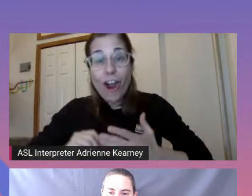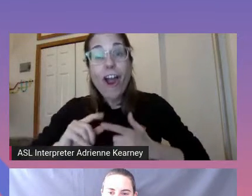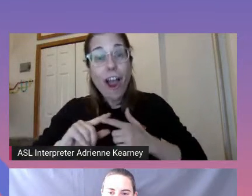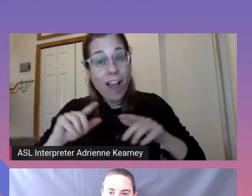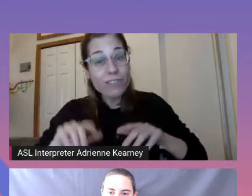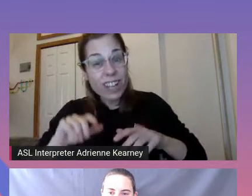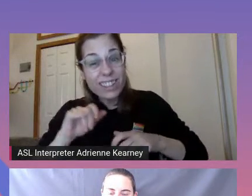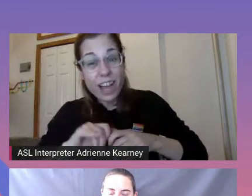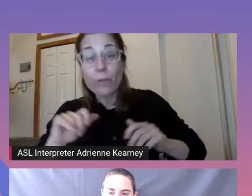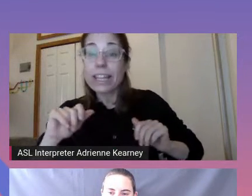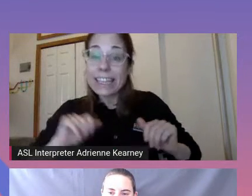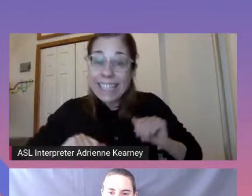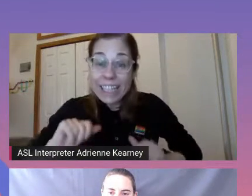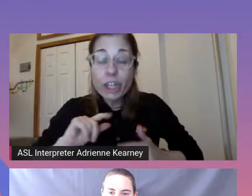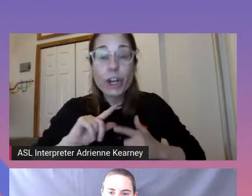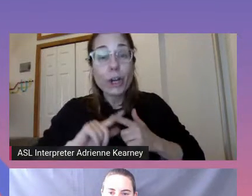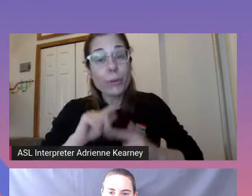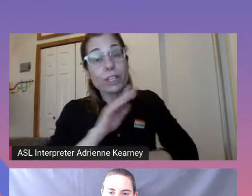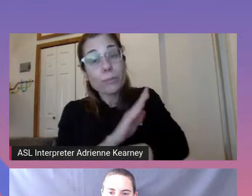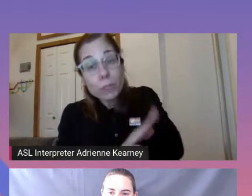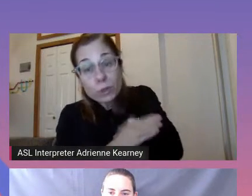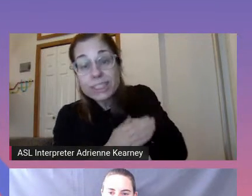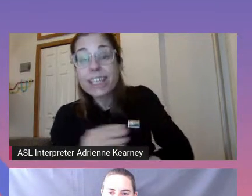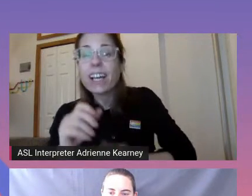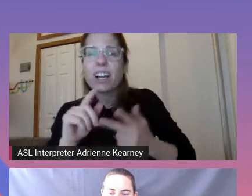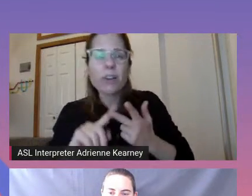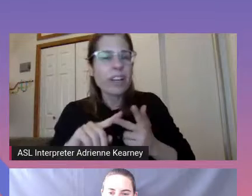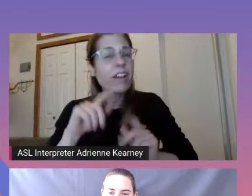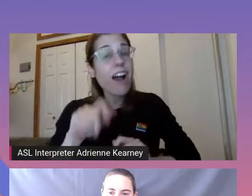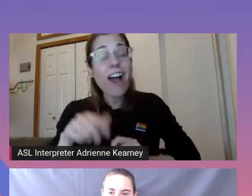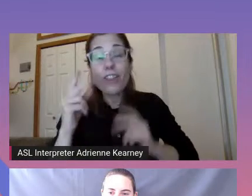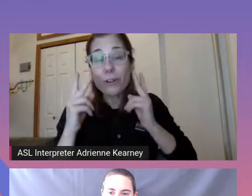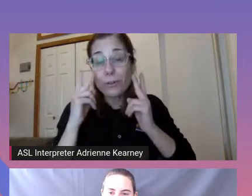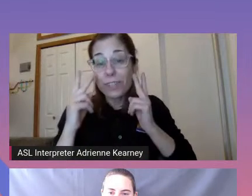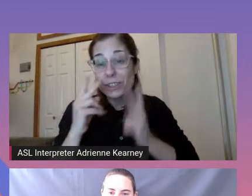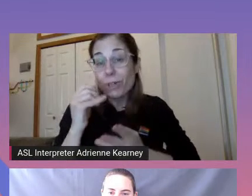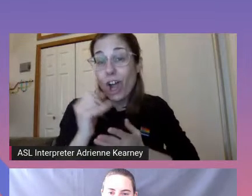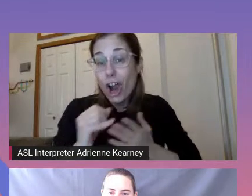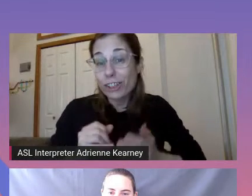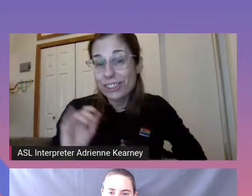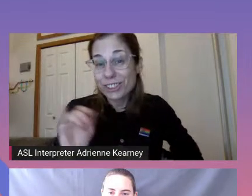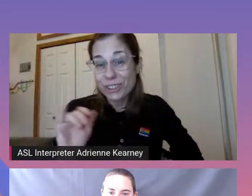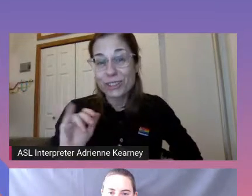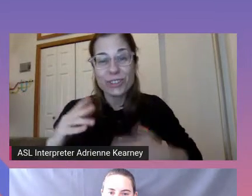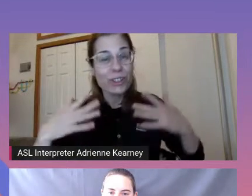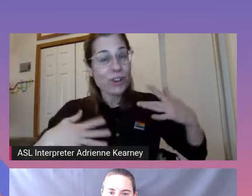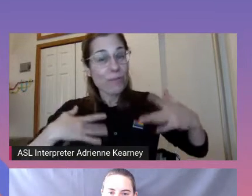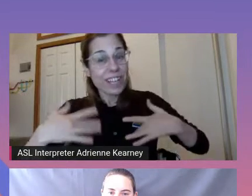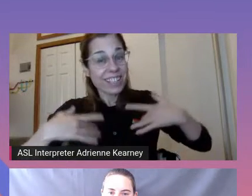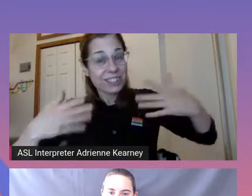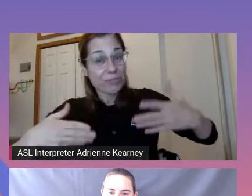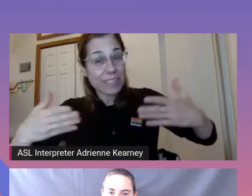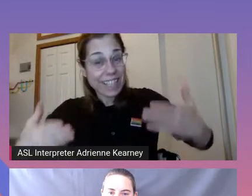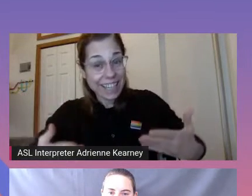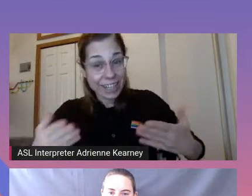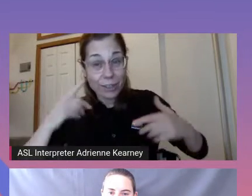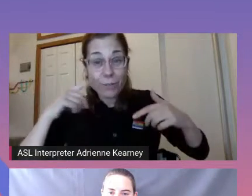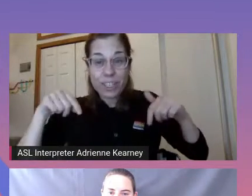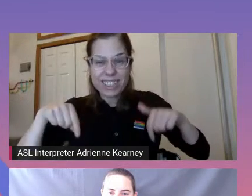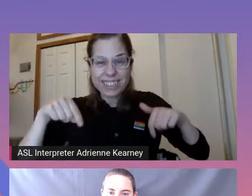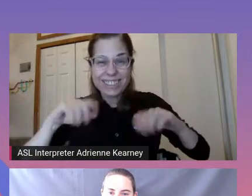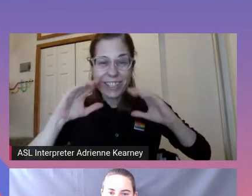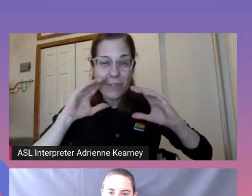music and with other visual arts as well. So I'm excited to be in this space and in this conversation. Thank you,